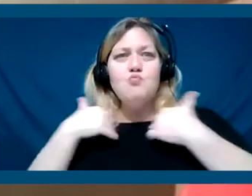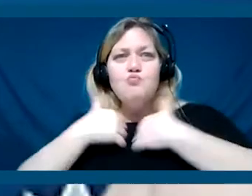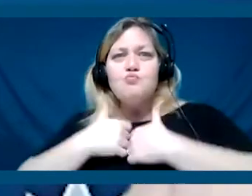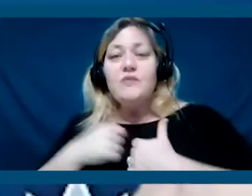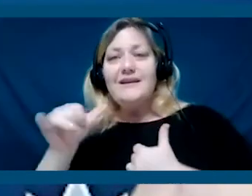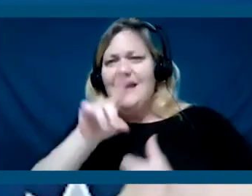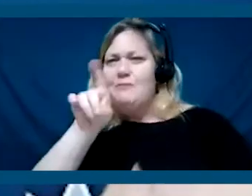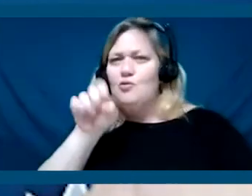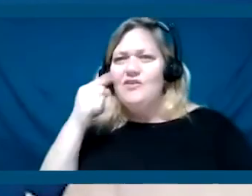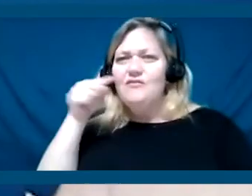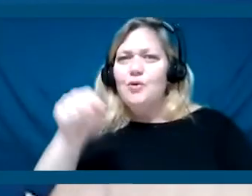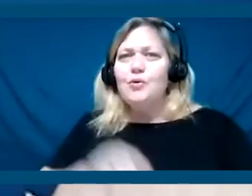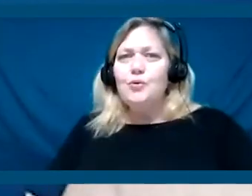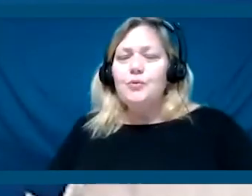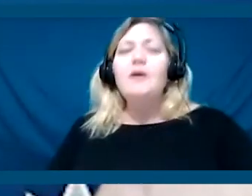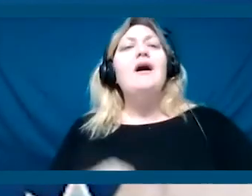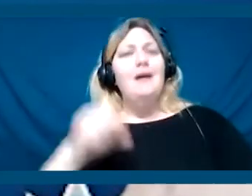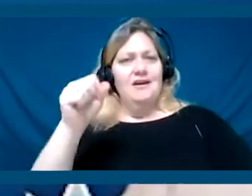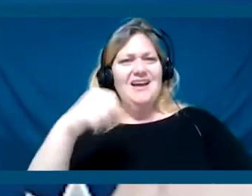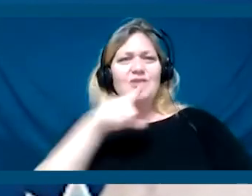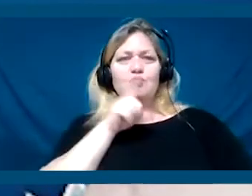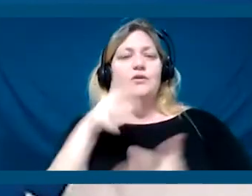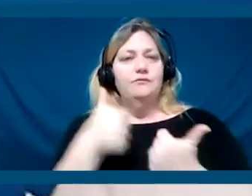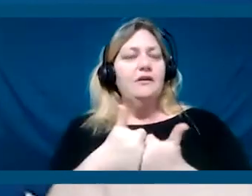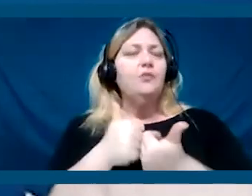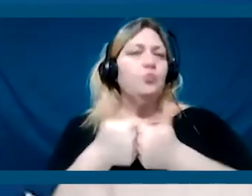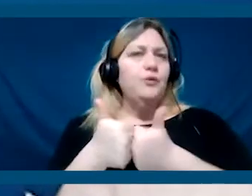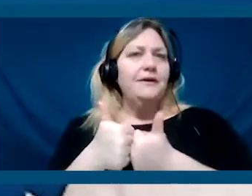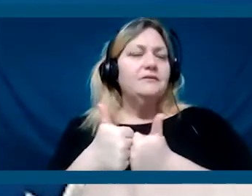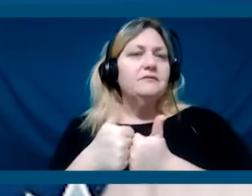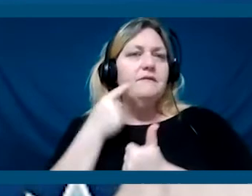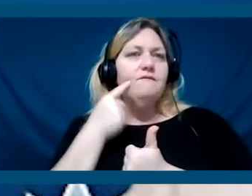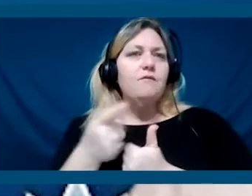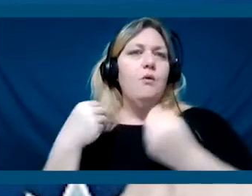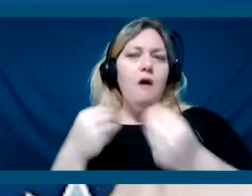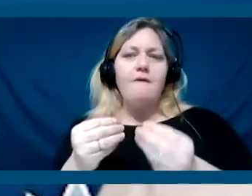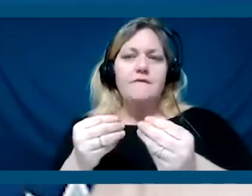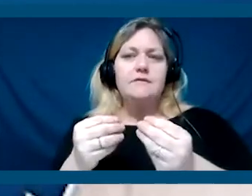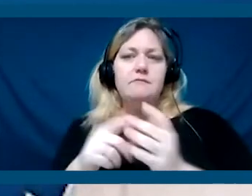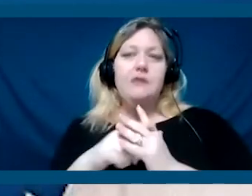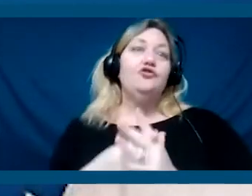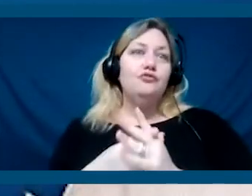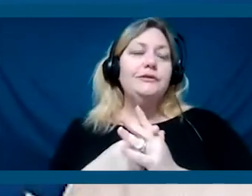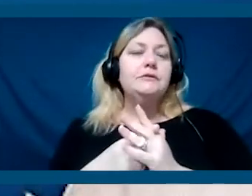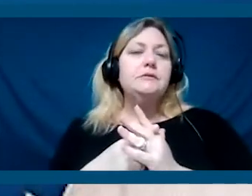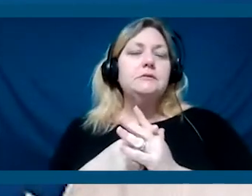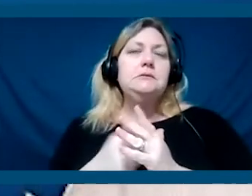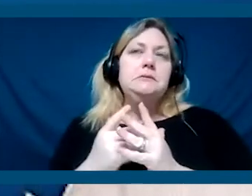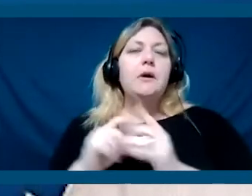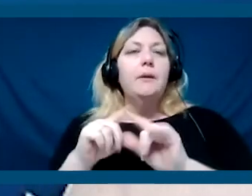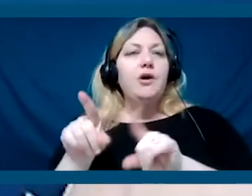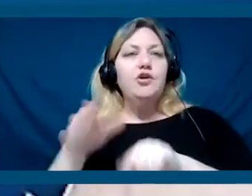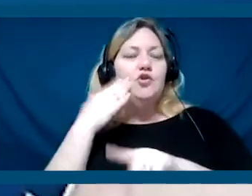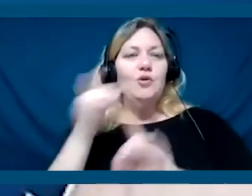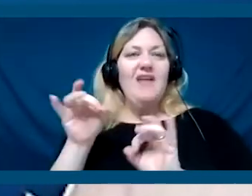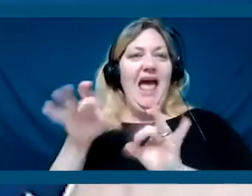So it was challenging running for office initially, but there was a hate